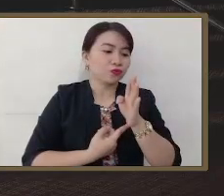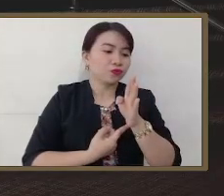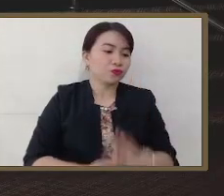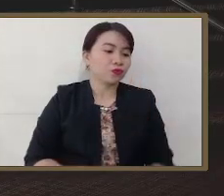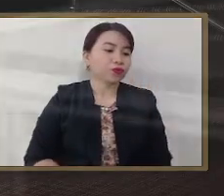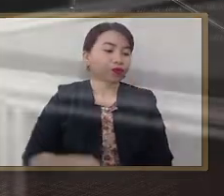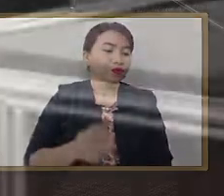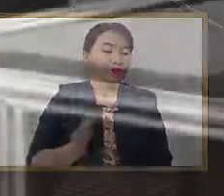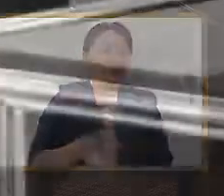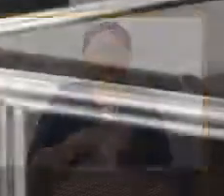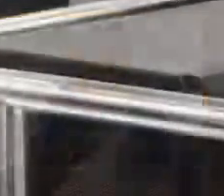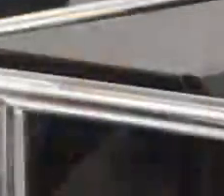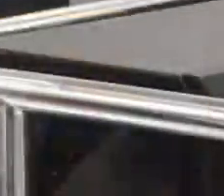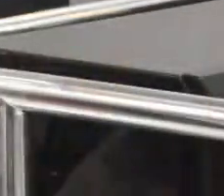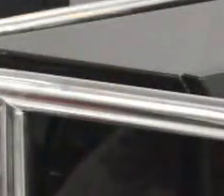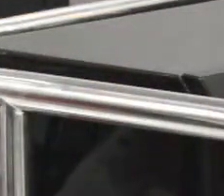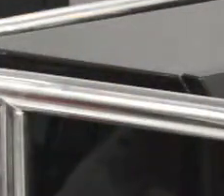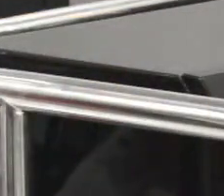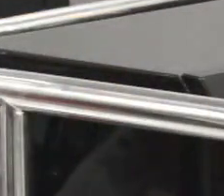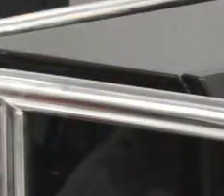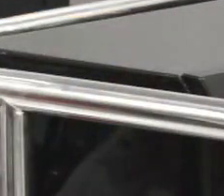began,